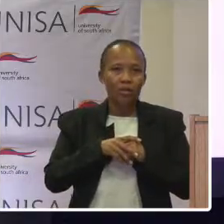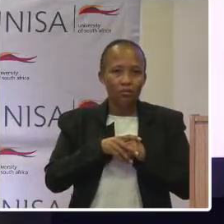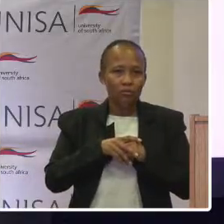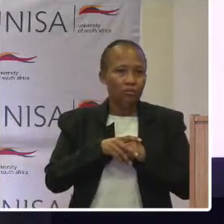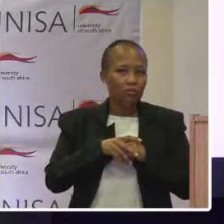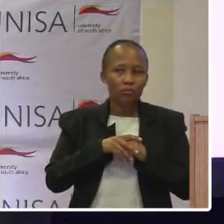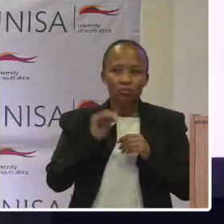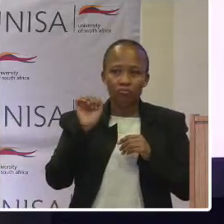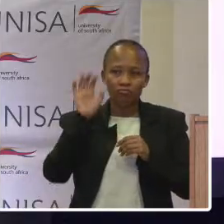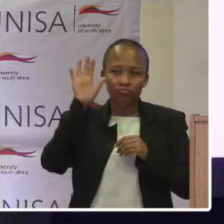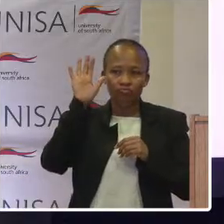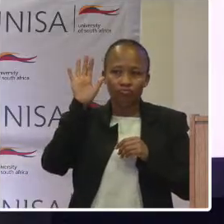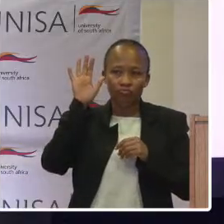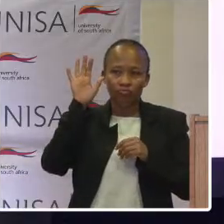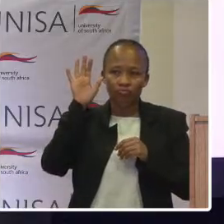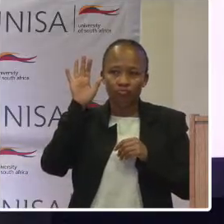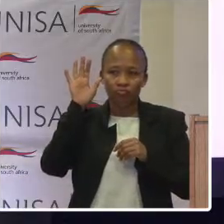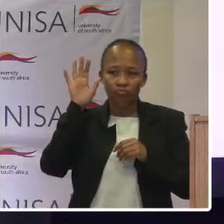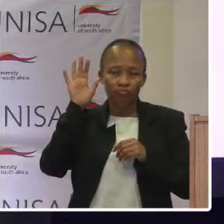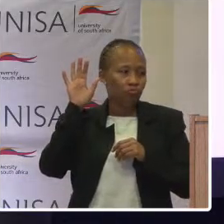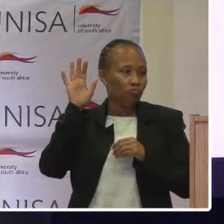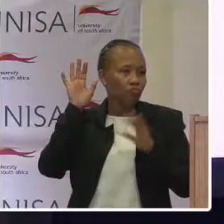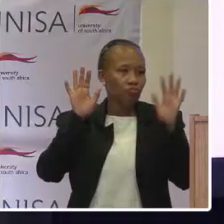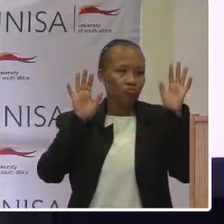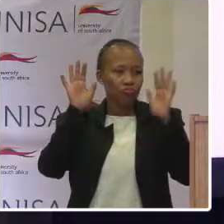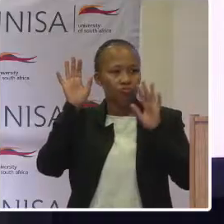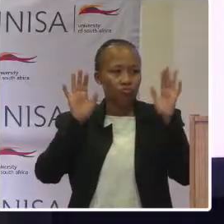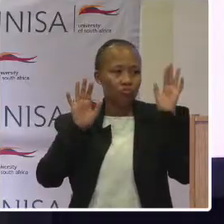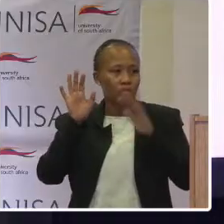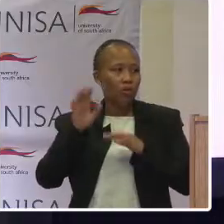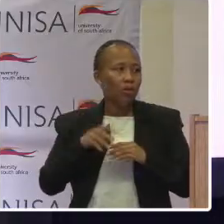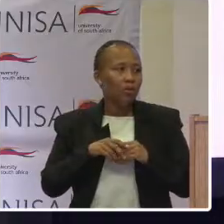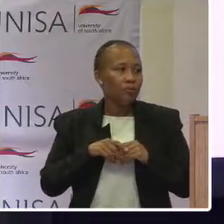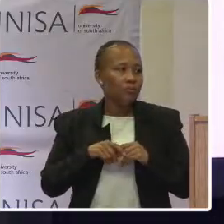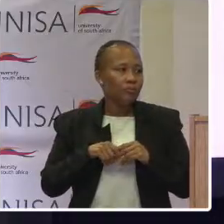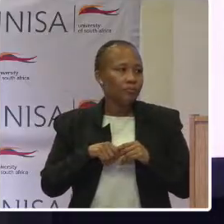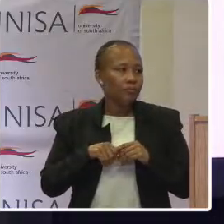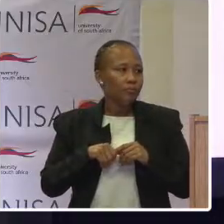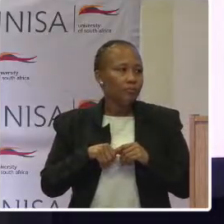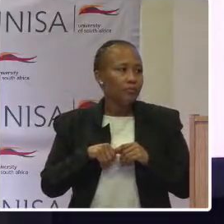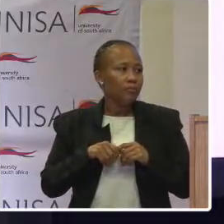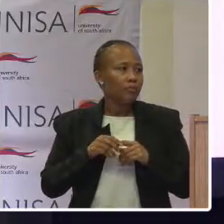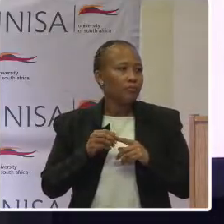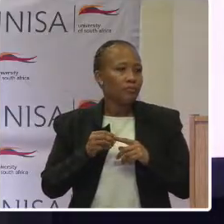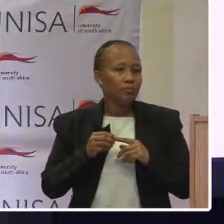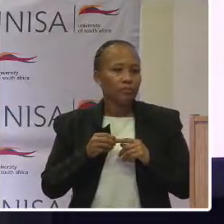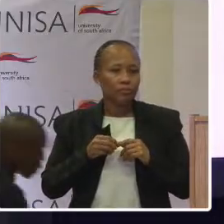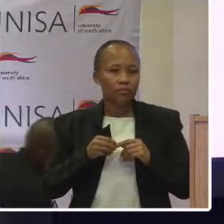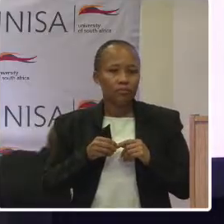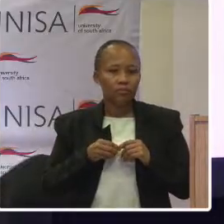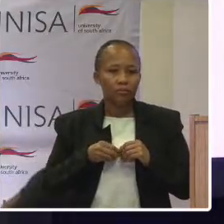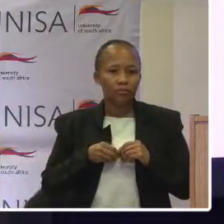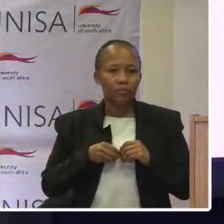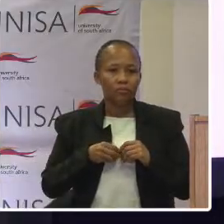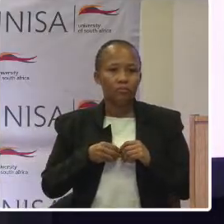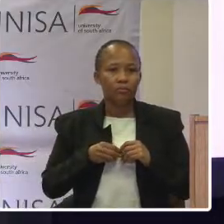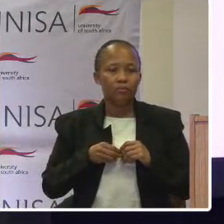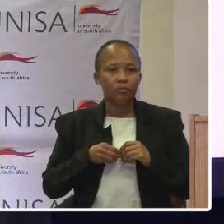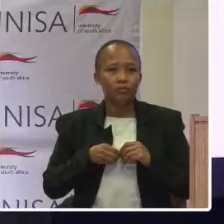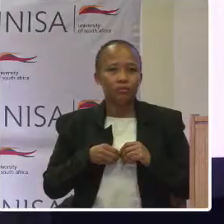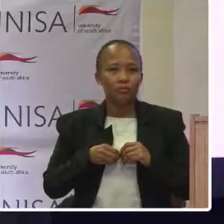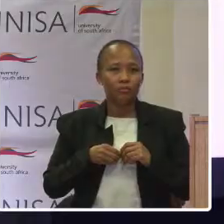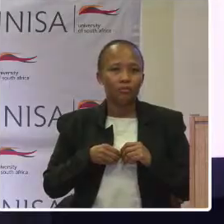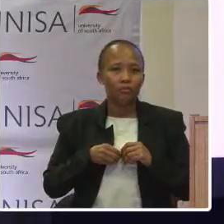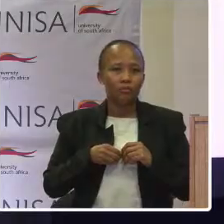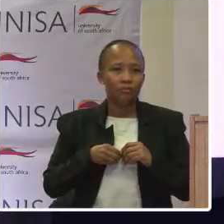Noted, noted, noted, noted, noted. And now I'm